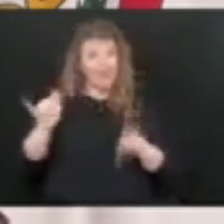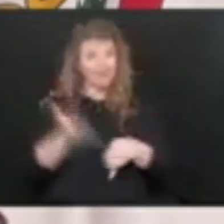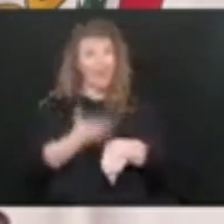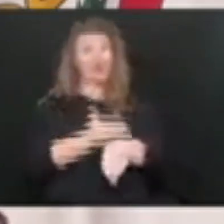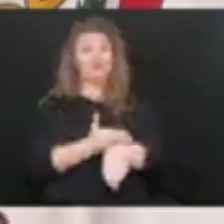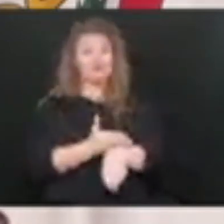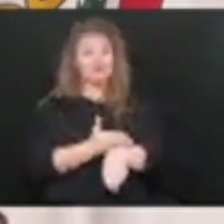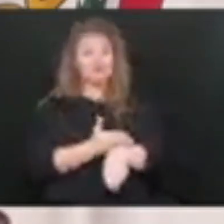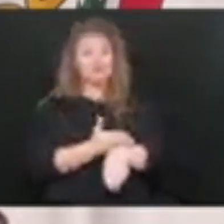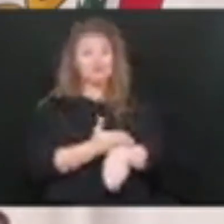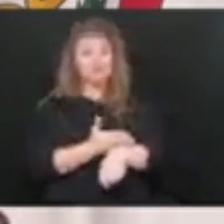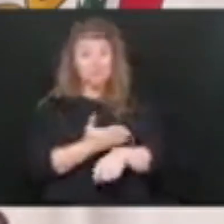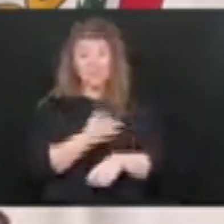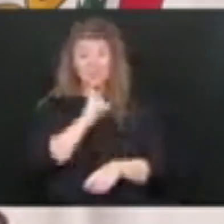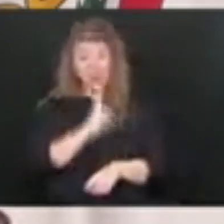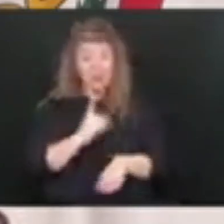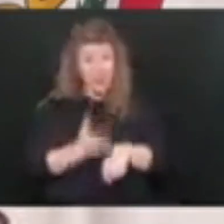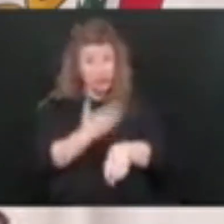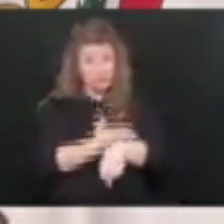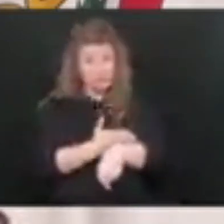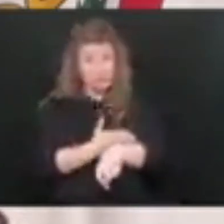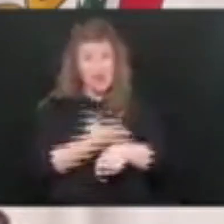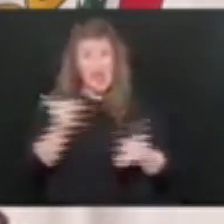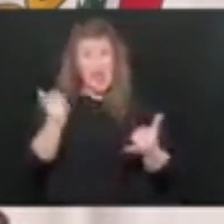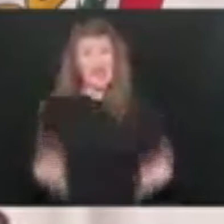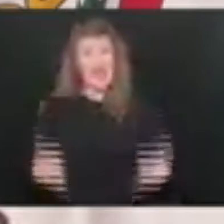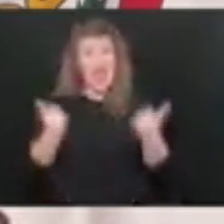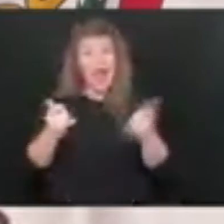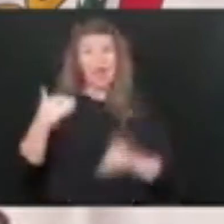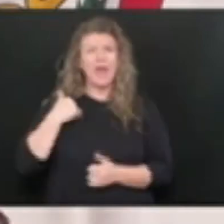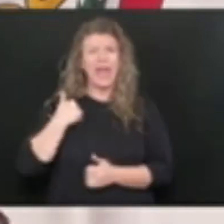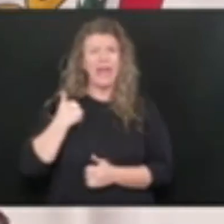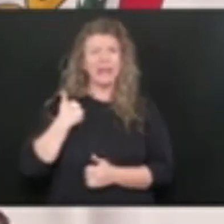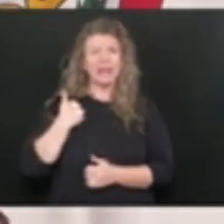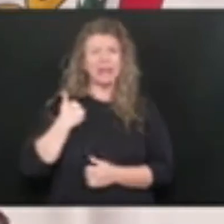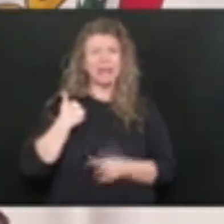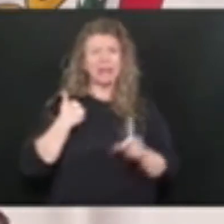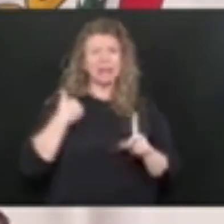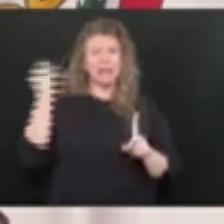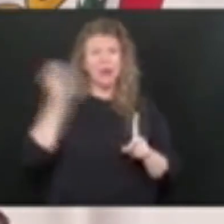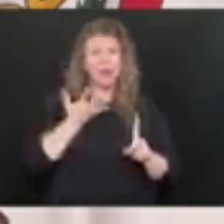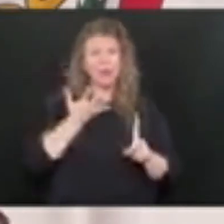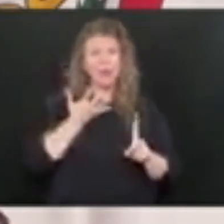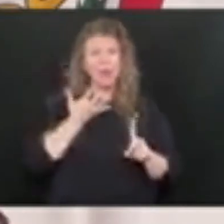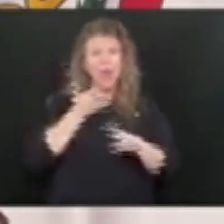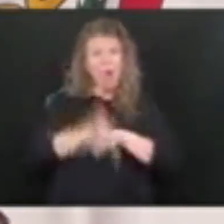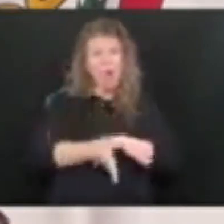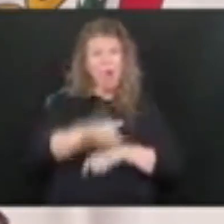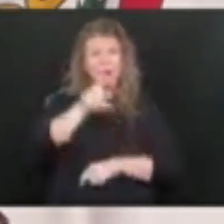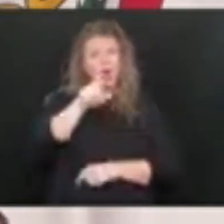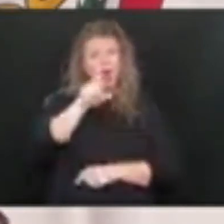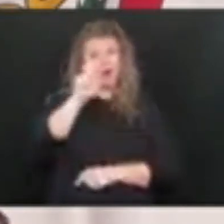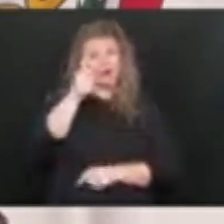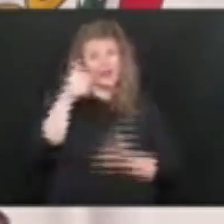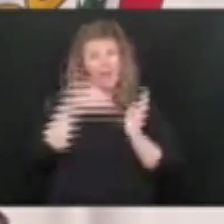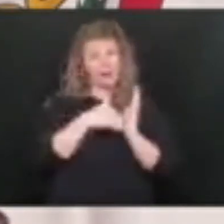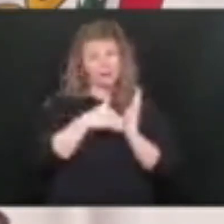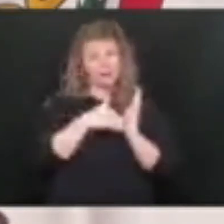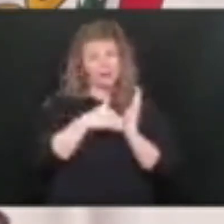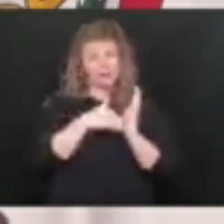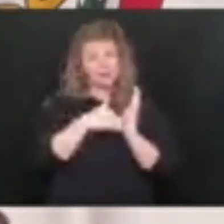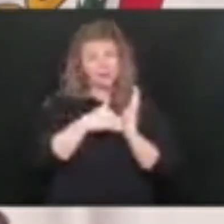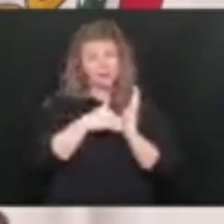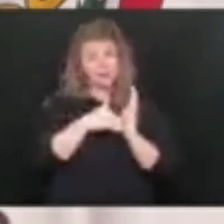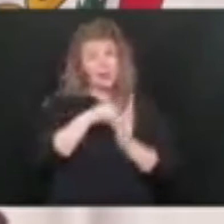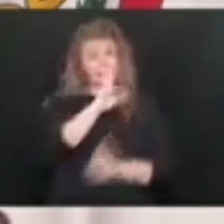It's substantially better. And now we have, I think I was just told, over 110,000 of